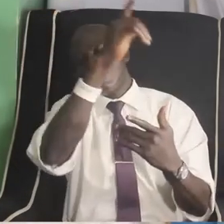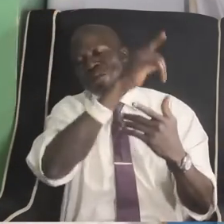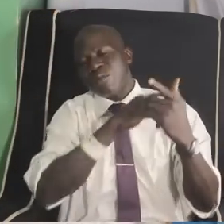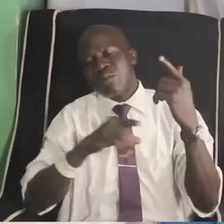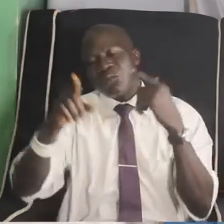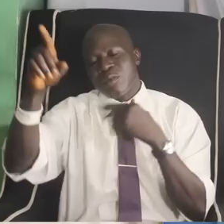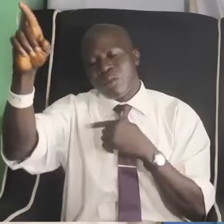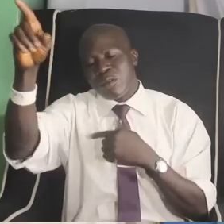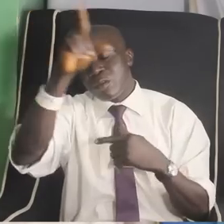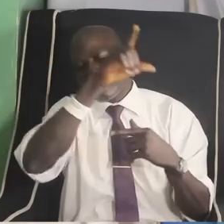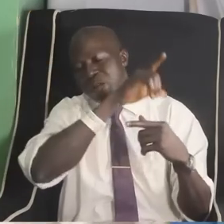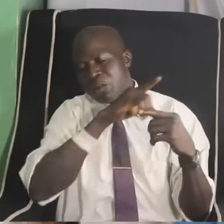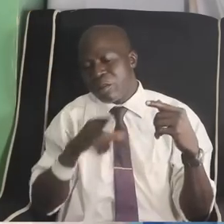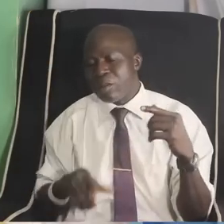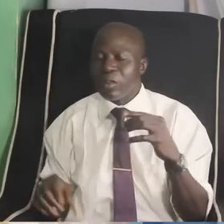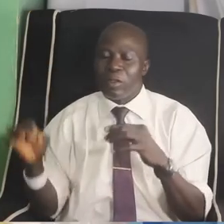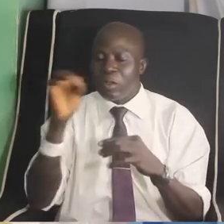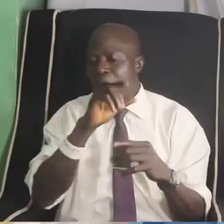Eye ni o